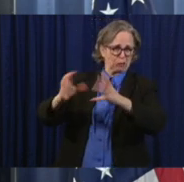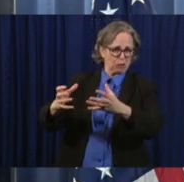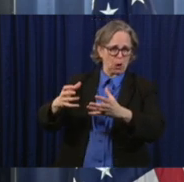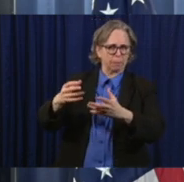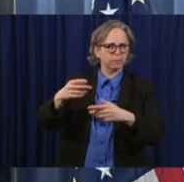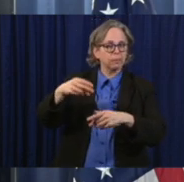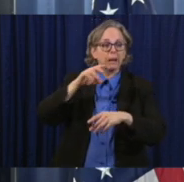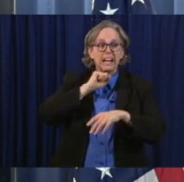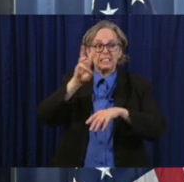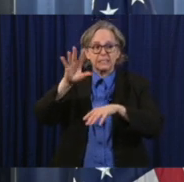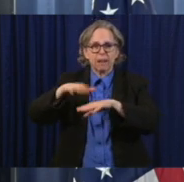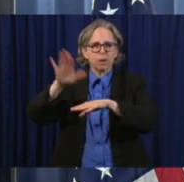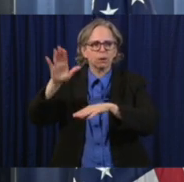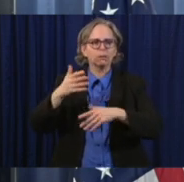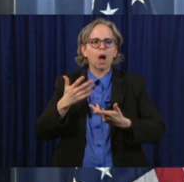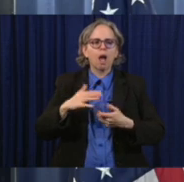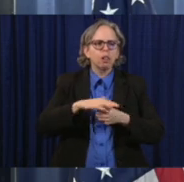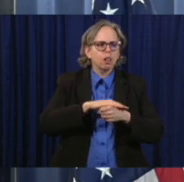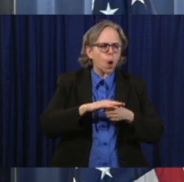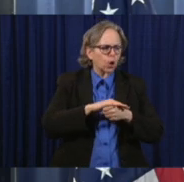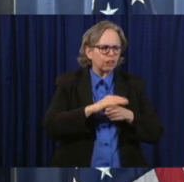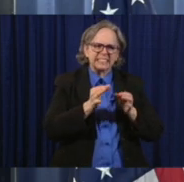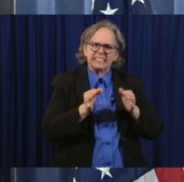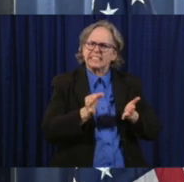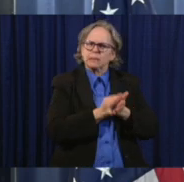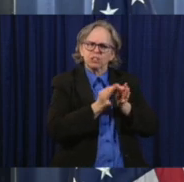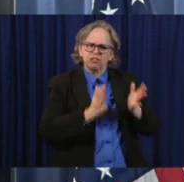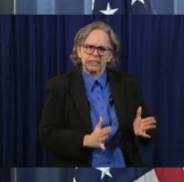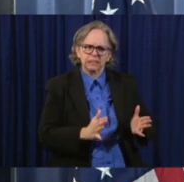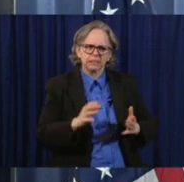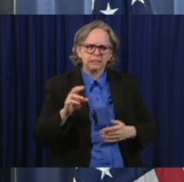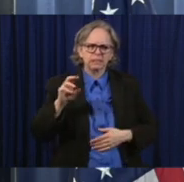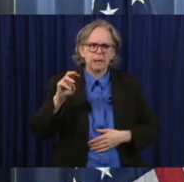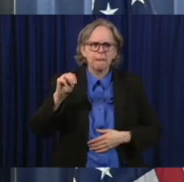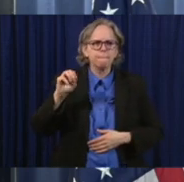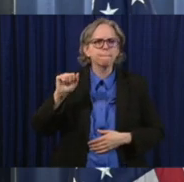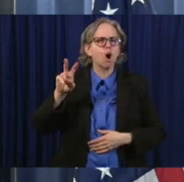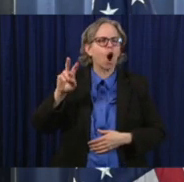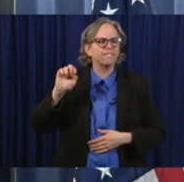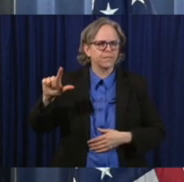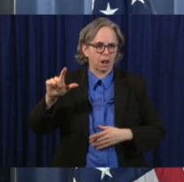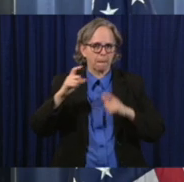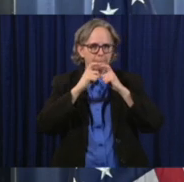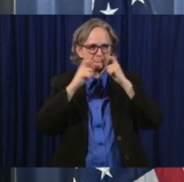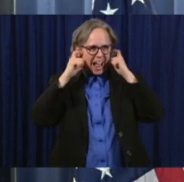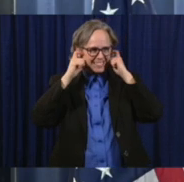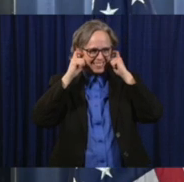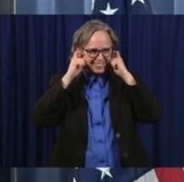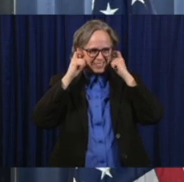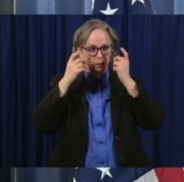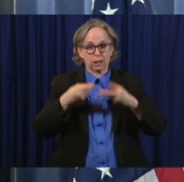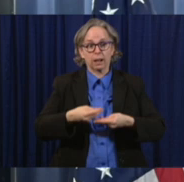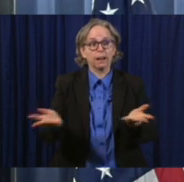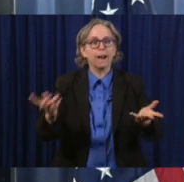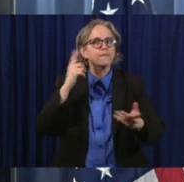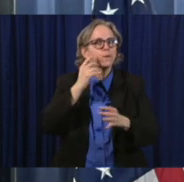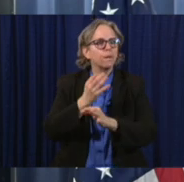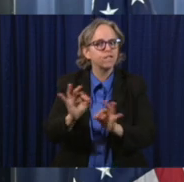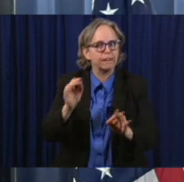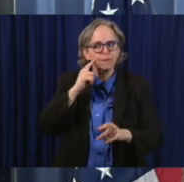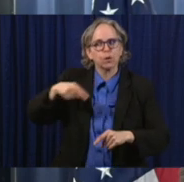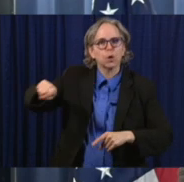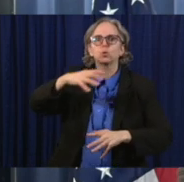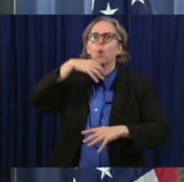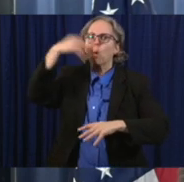that they will give customers for free. That is really cool. They have put up distance markers 6 feet